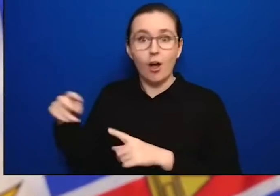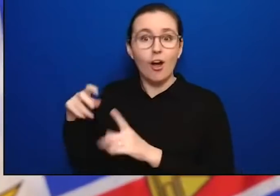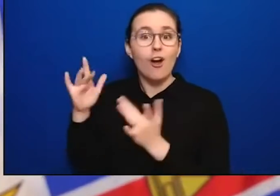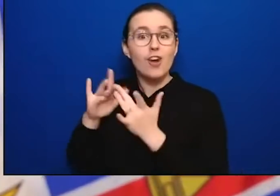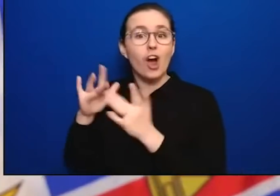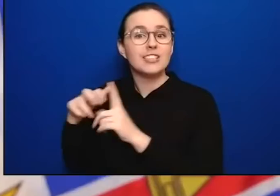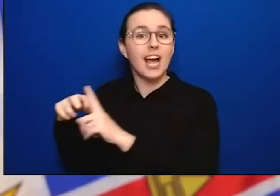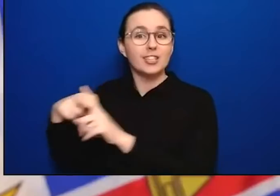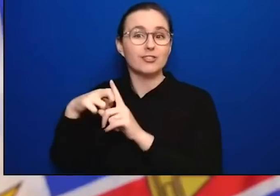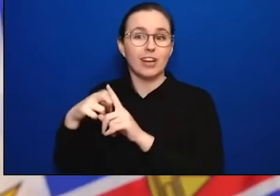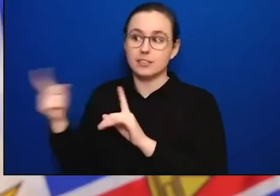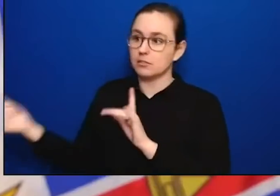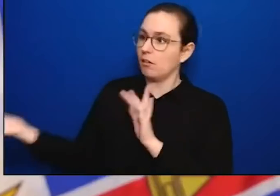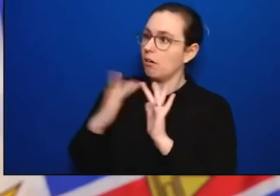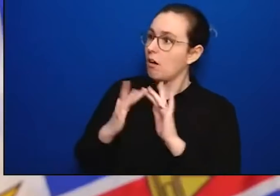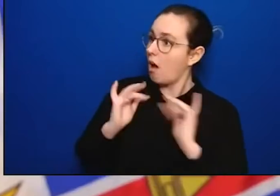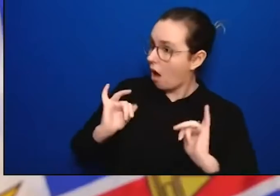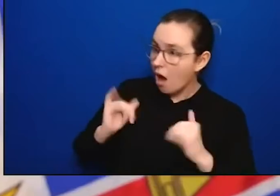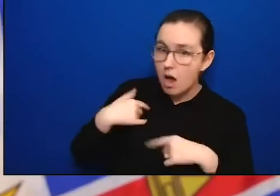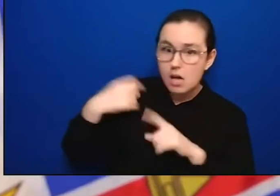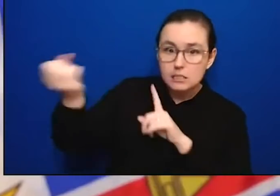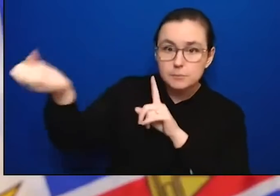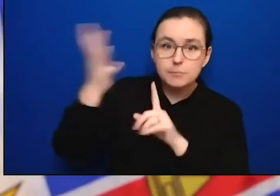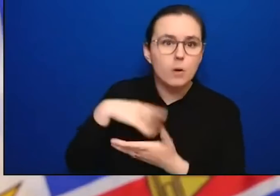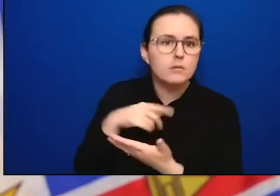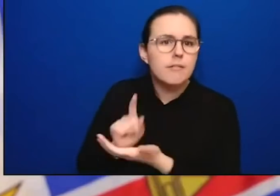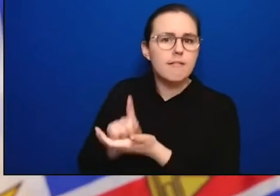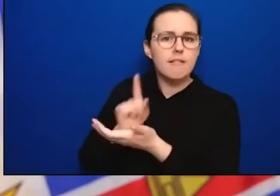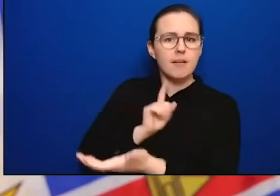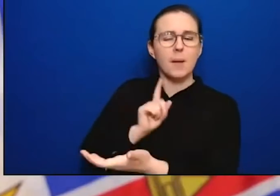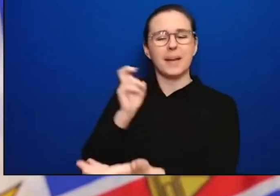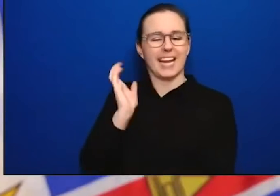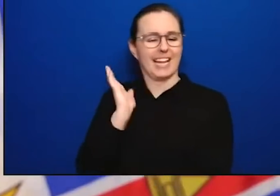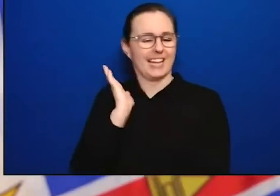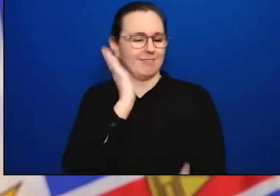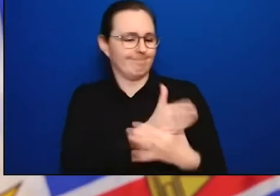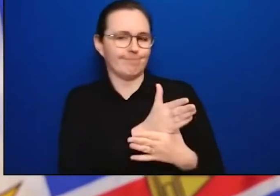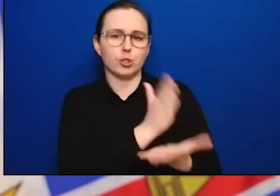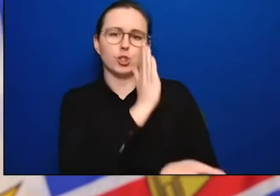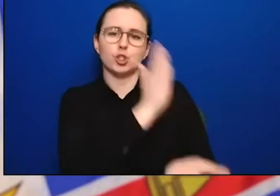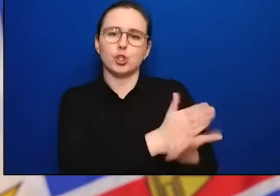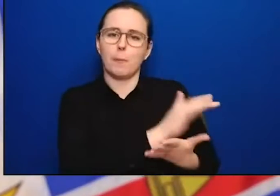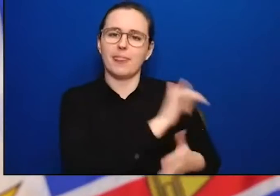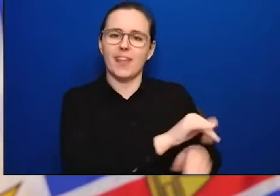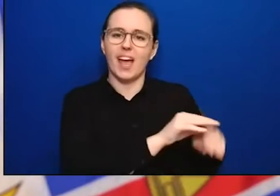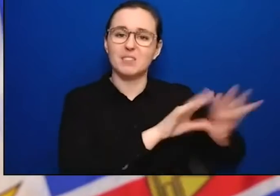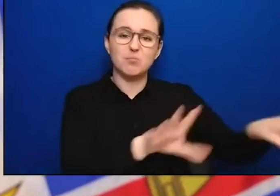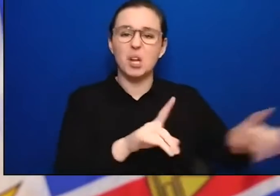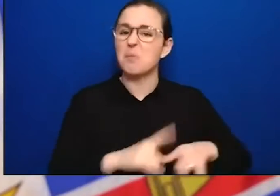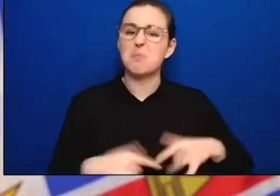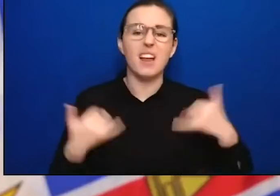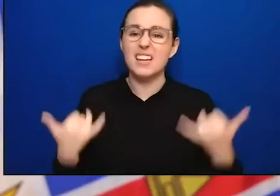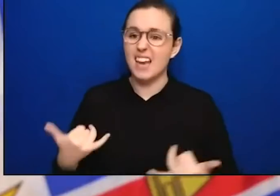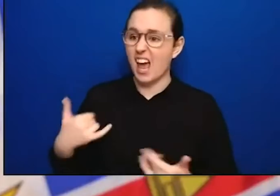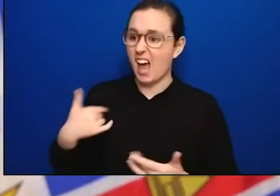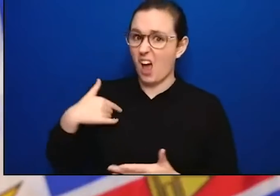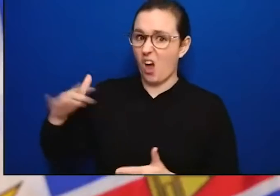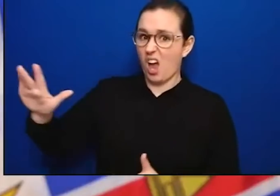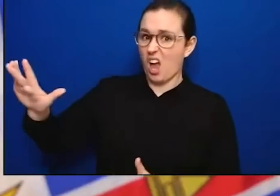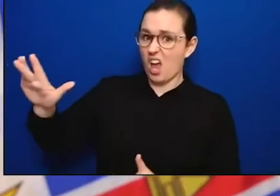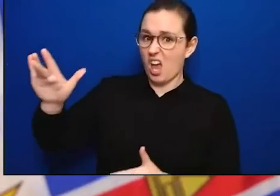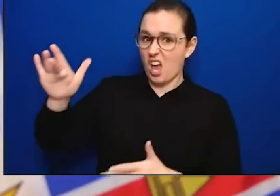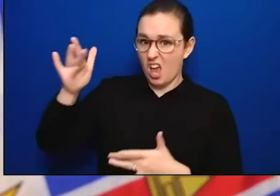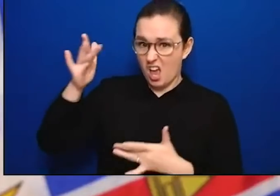rely on the contact tracing that we were doing. That was really making a difference. And it's really that